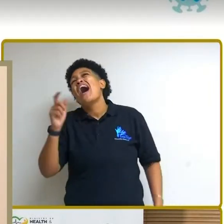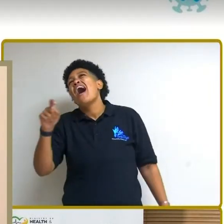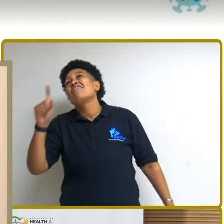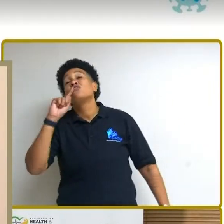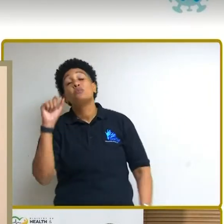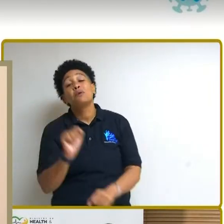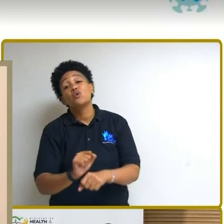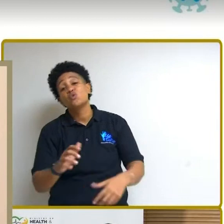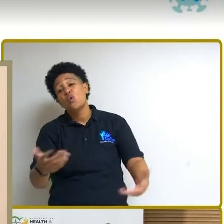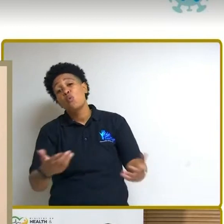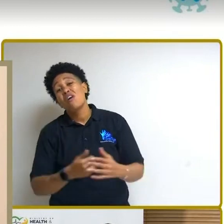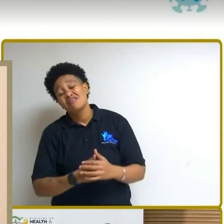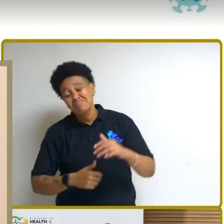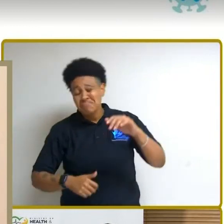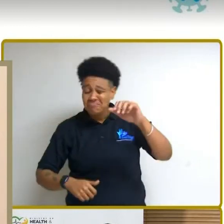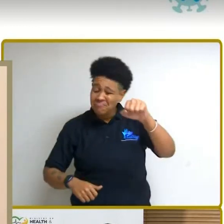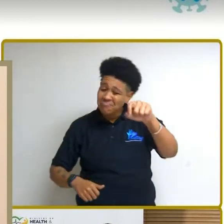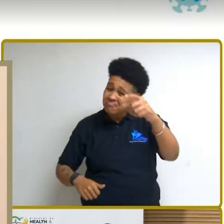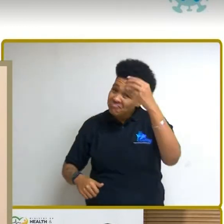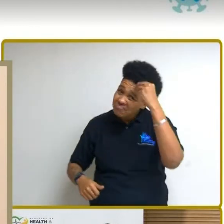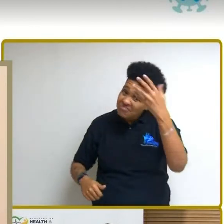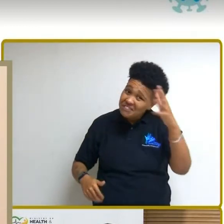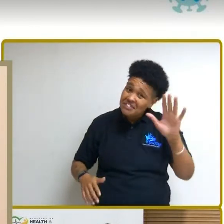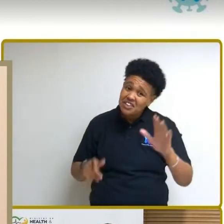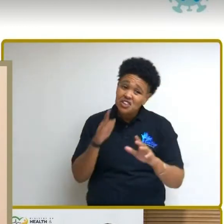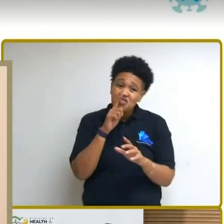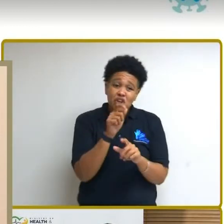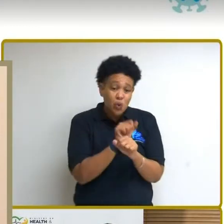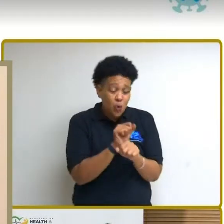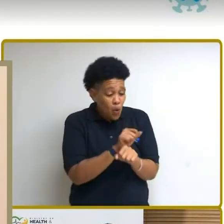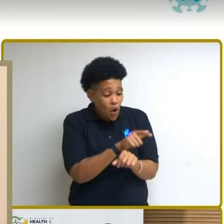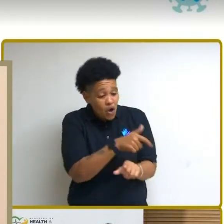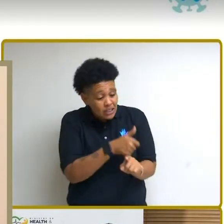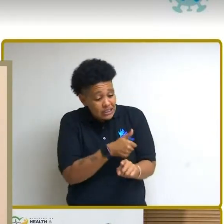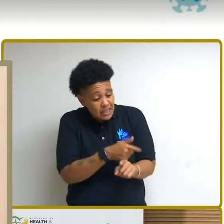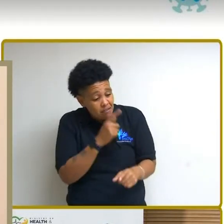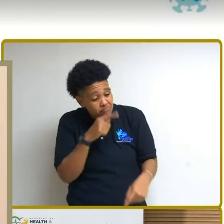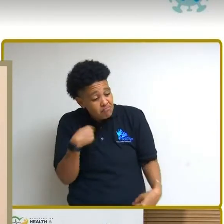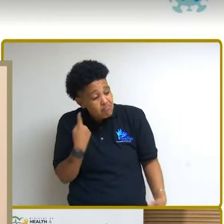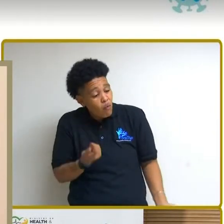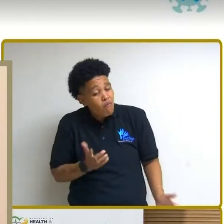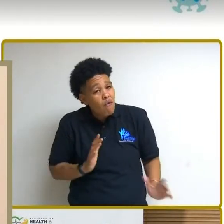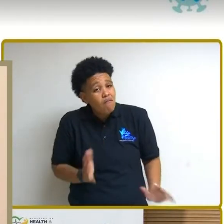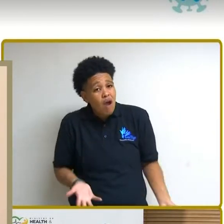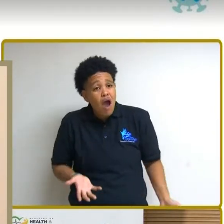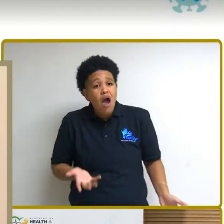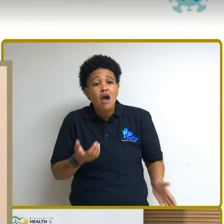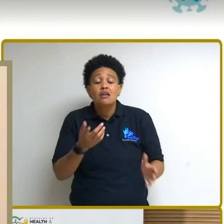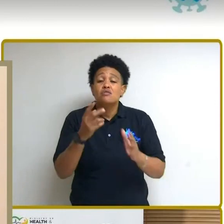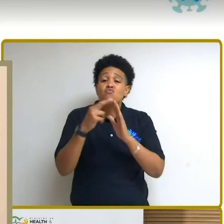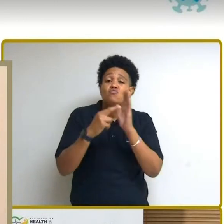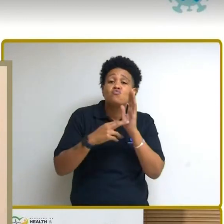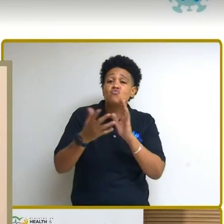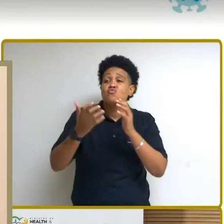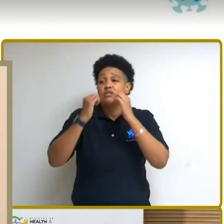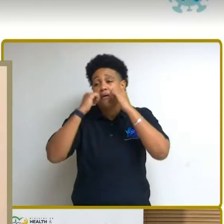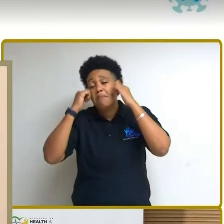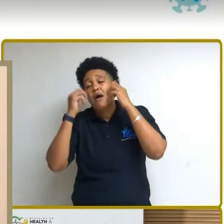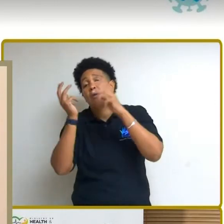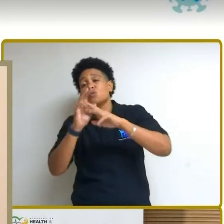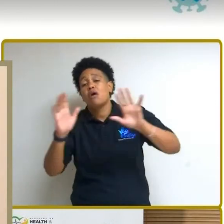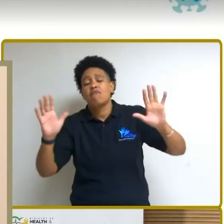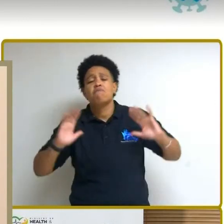to ensure, yes, as you said, the corridors worked extremely well for us. The protocols, the mask